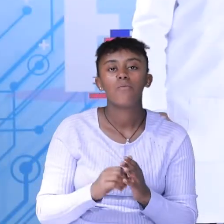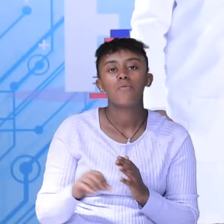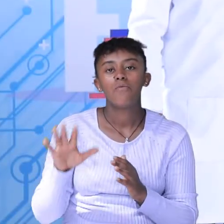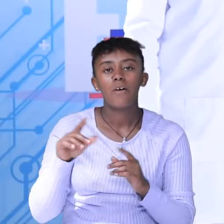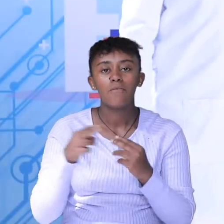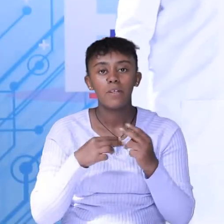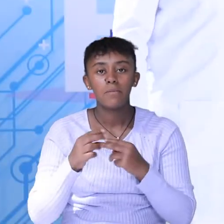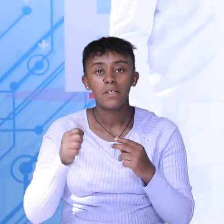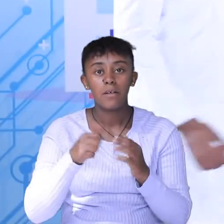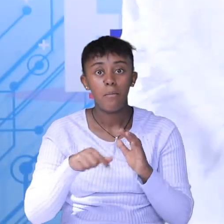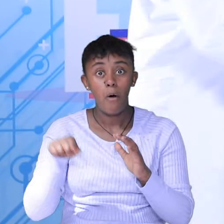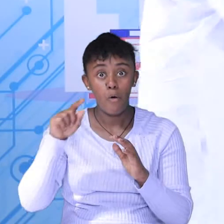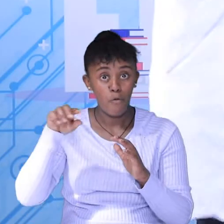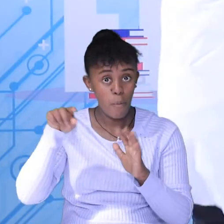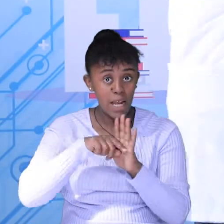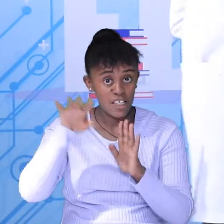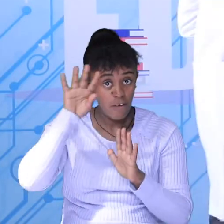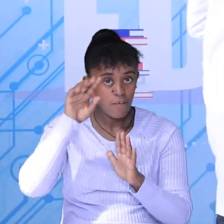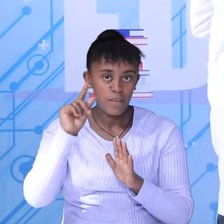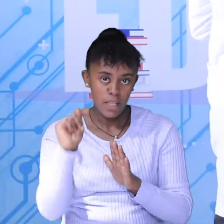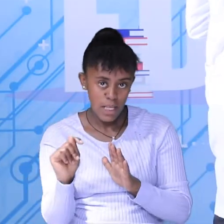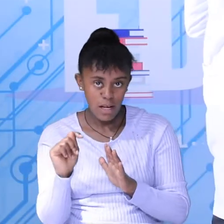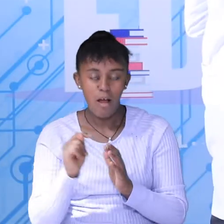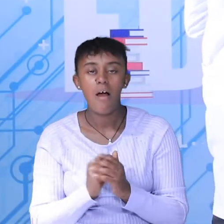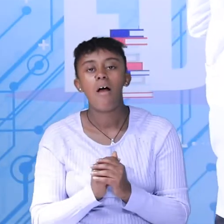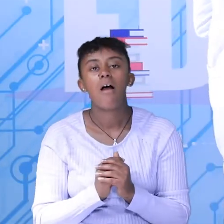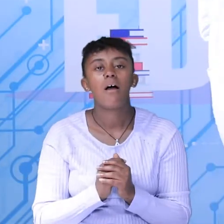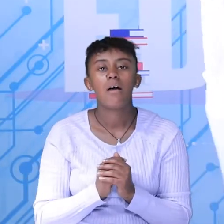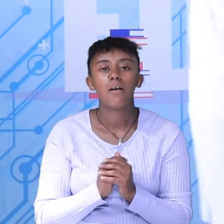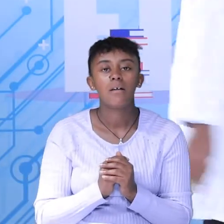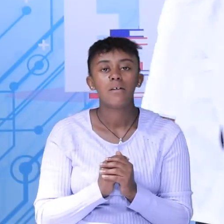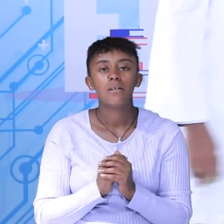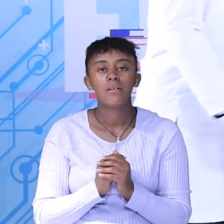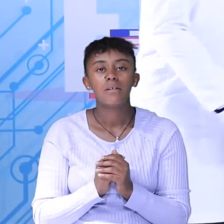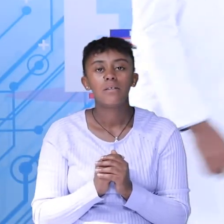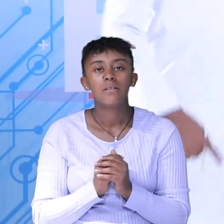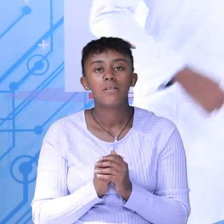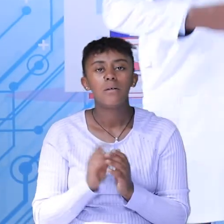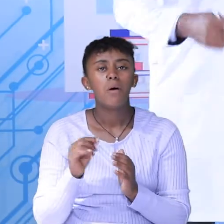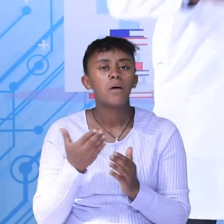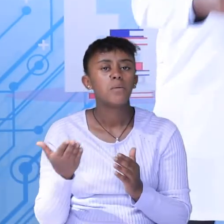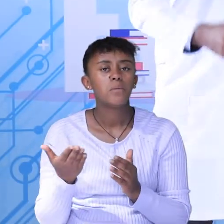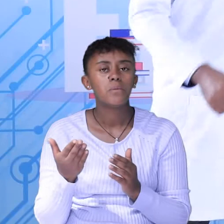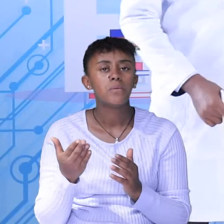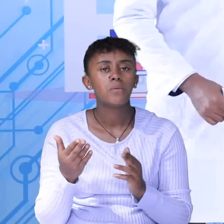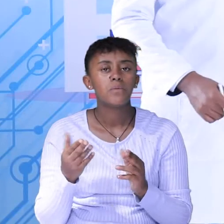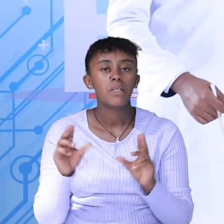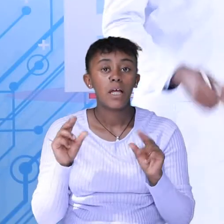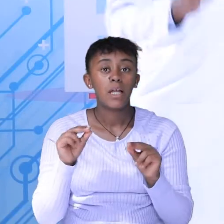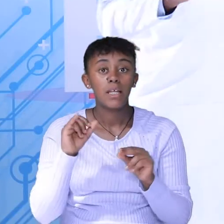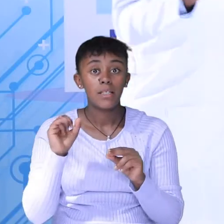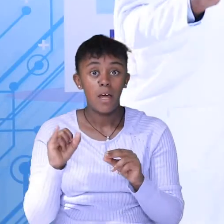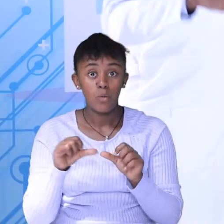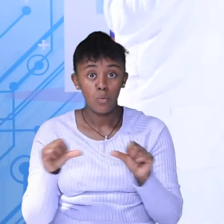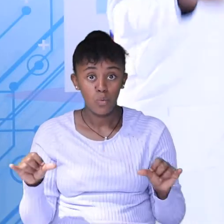10 to the power of minus 5 Tesla. 10 to the power of minus 5 Tesla. By the way, there is also a non-SI unit known to